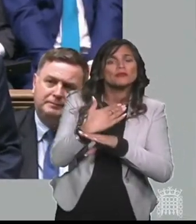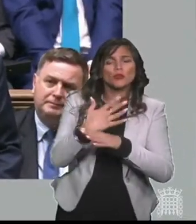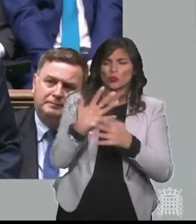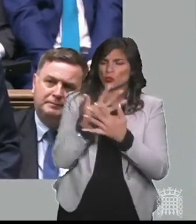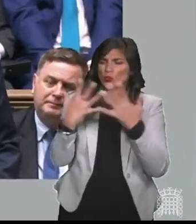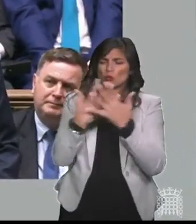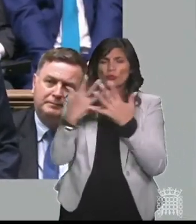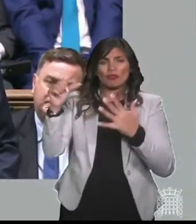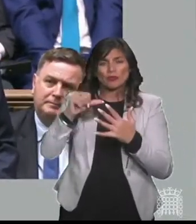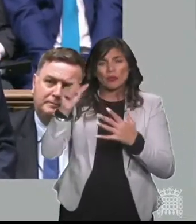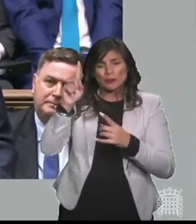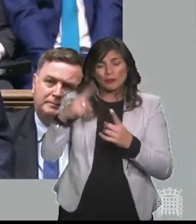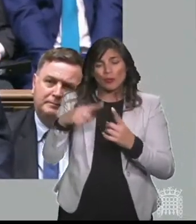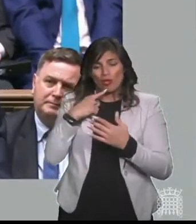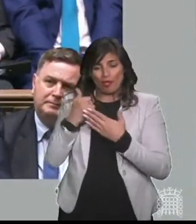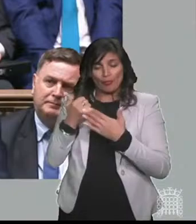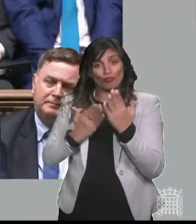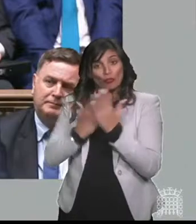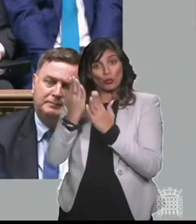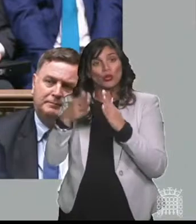Support Programme, and nearly